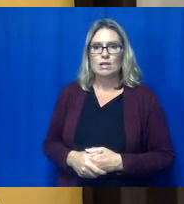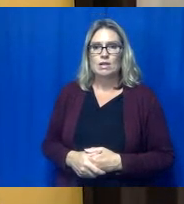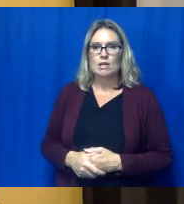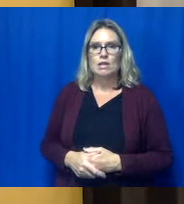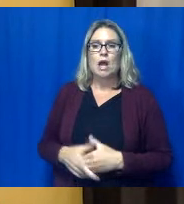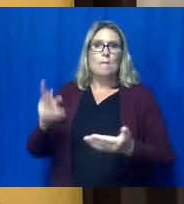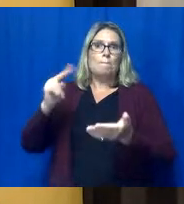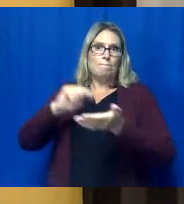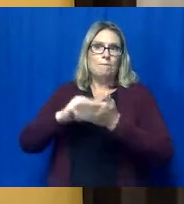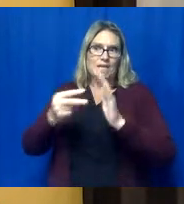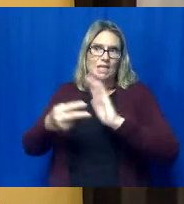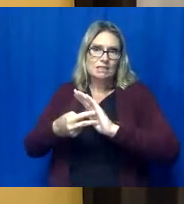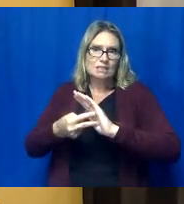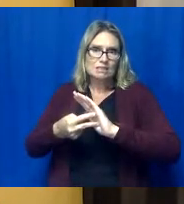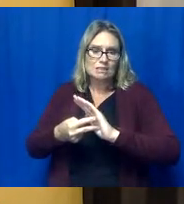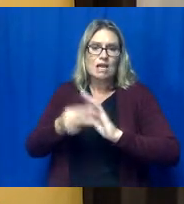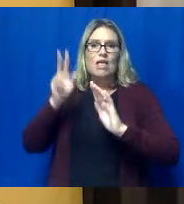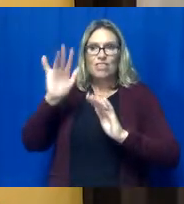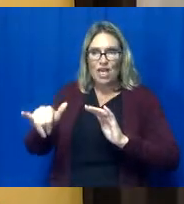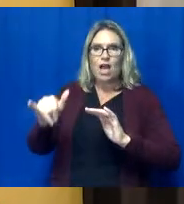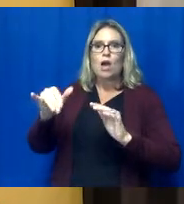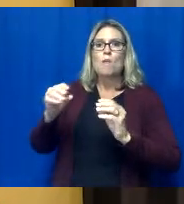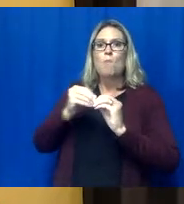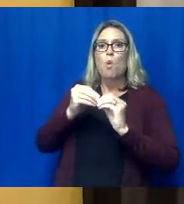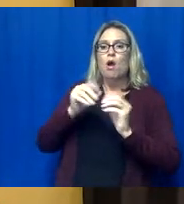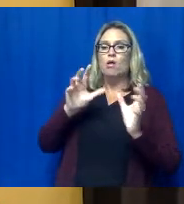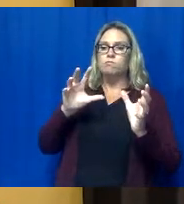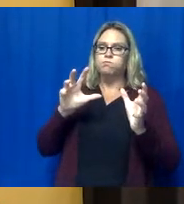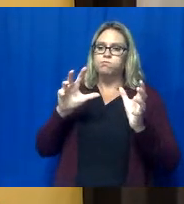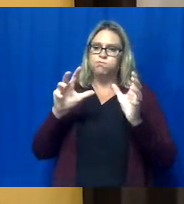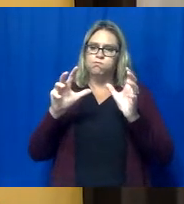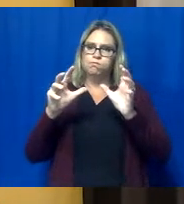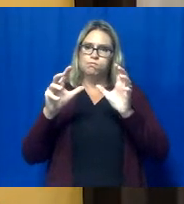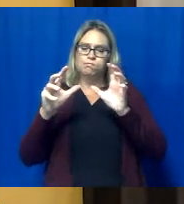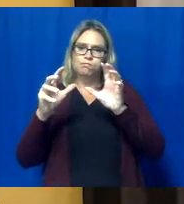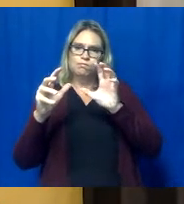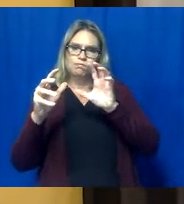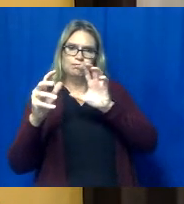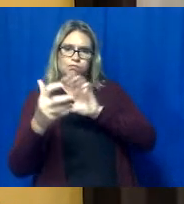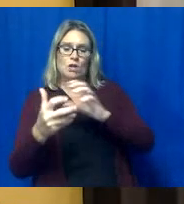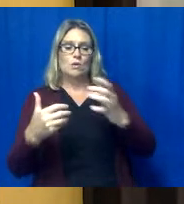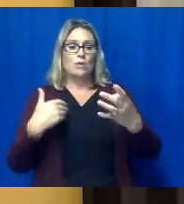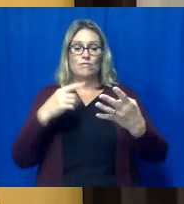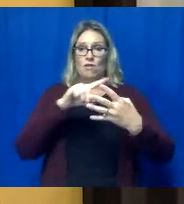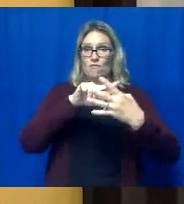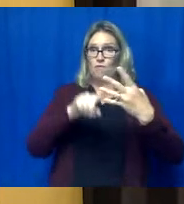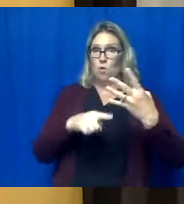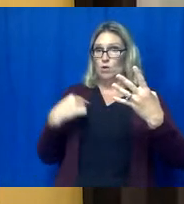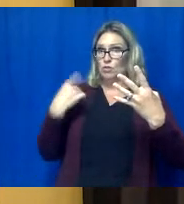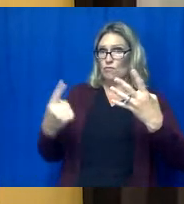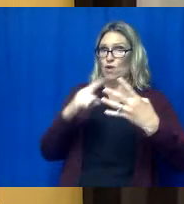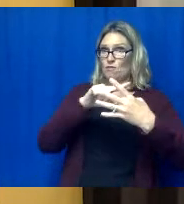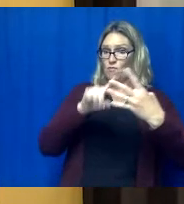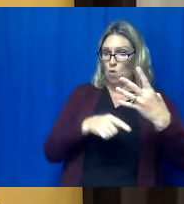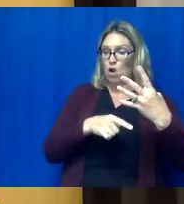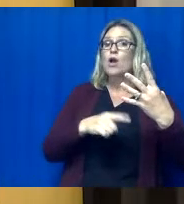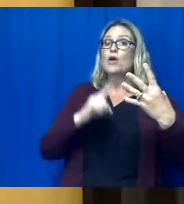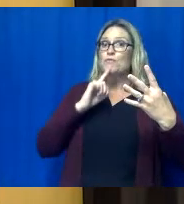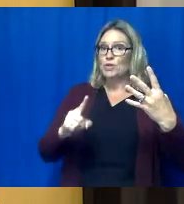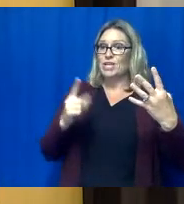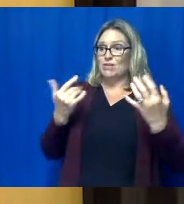for variants like this. And this of the 4 major variants described so far, this one's definitely the one